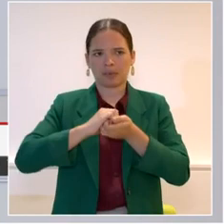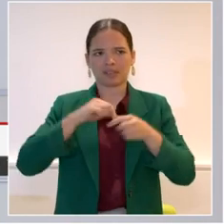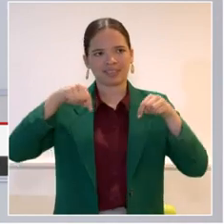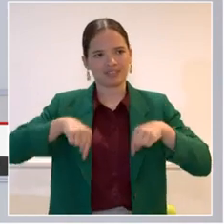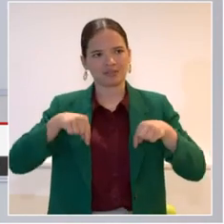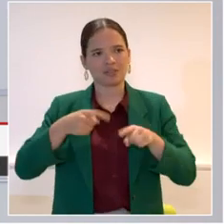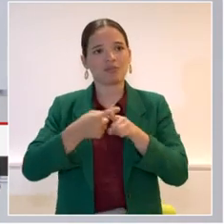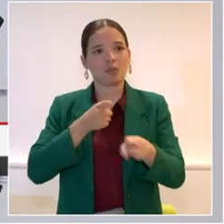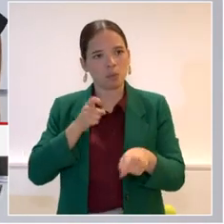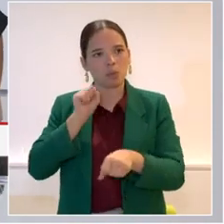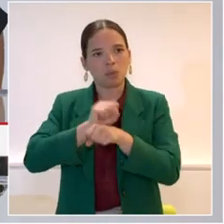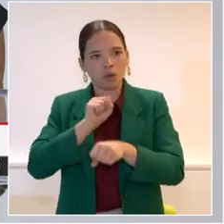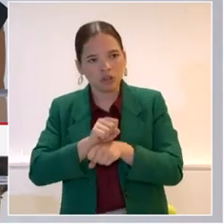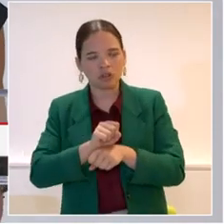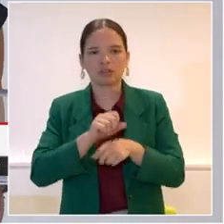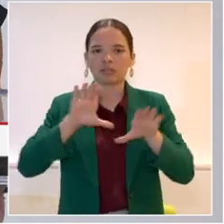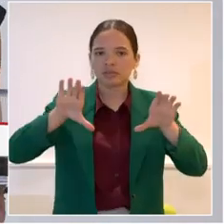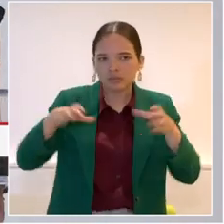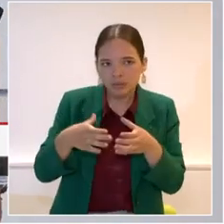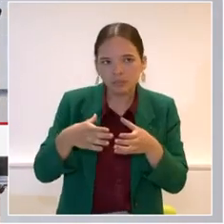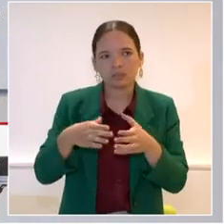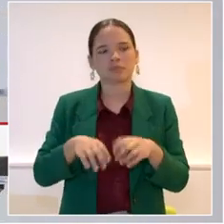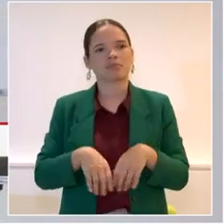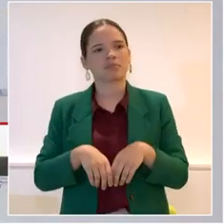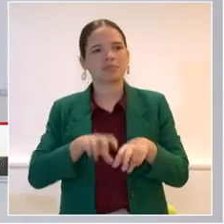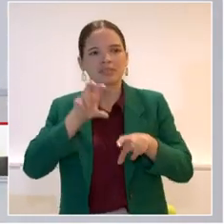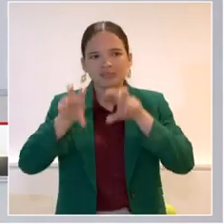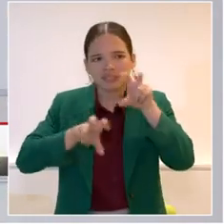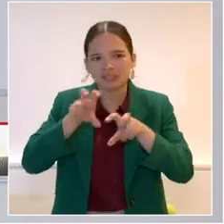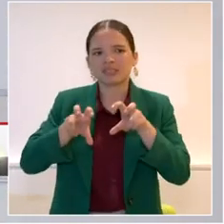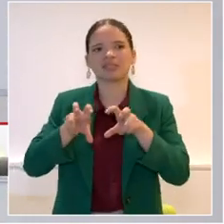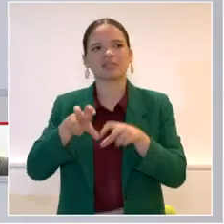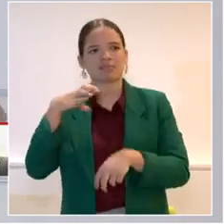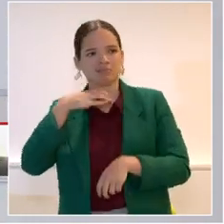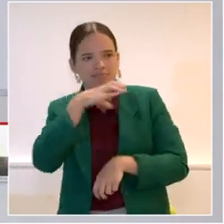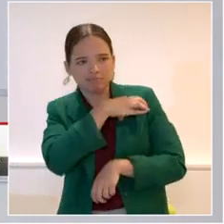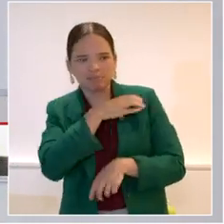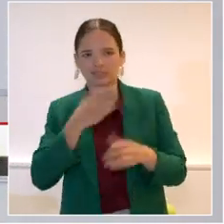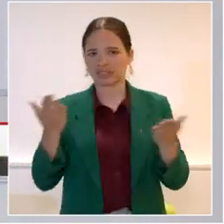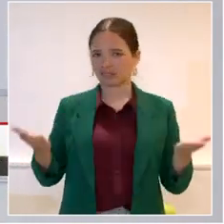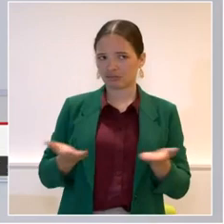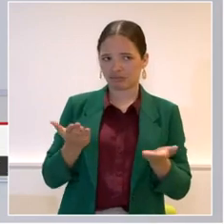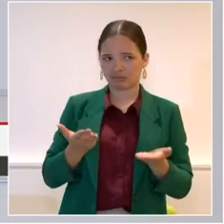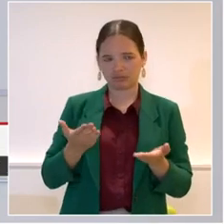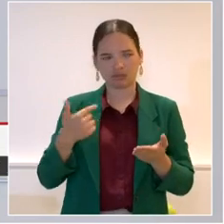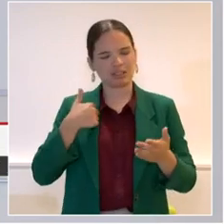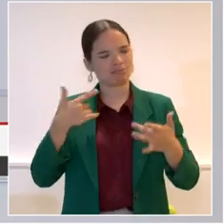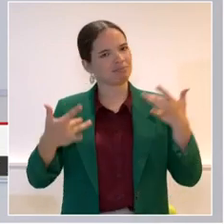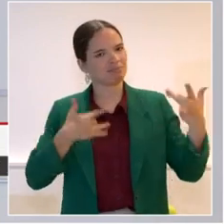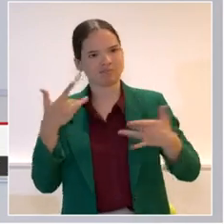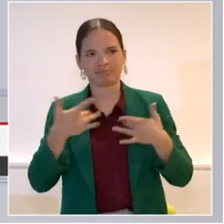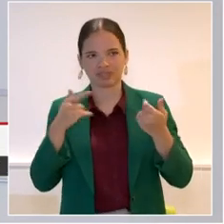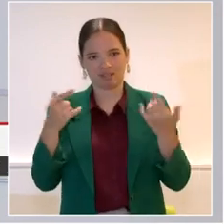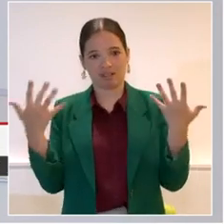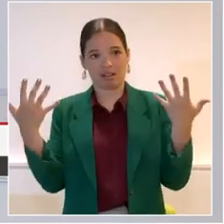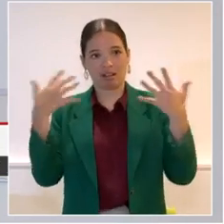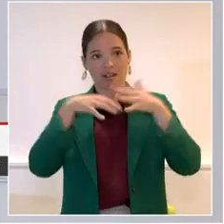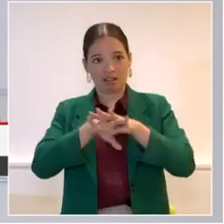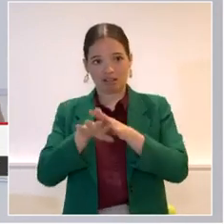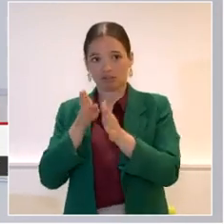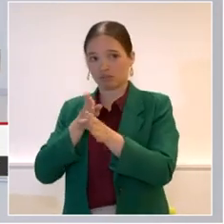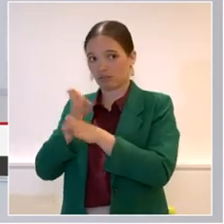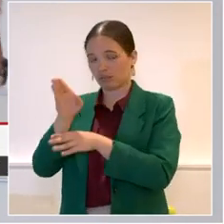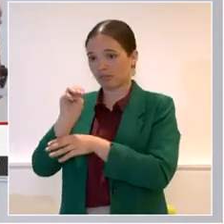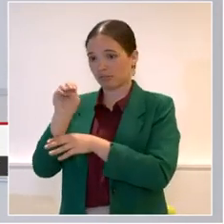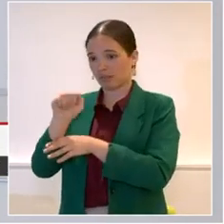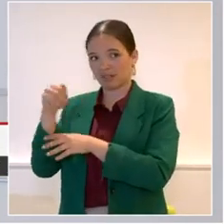Workforce Investment Council, Anna Smith, who has been, and we're so excited about the intersection between our career pathways and